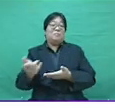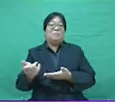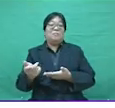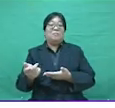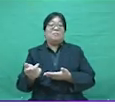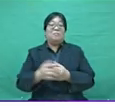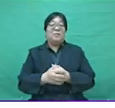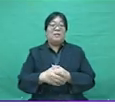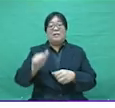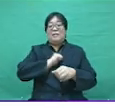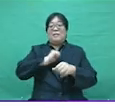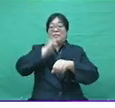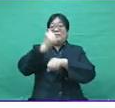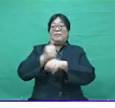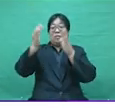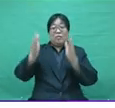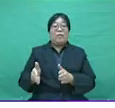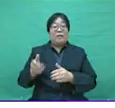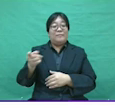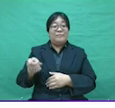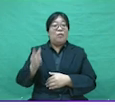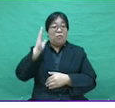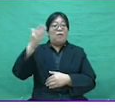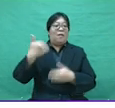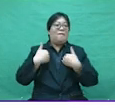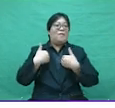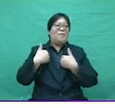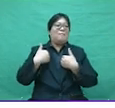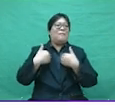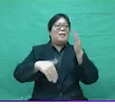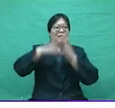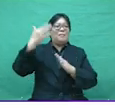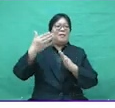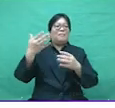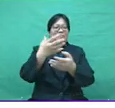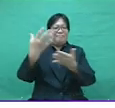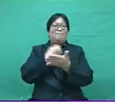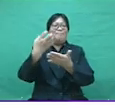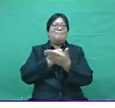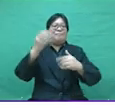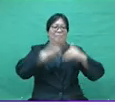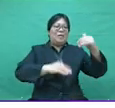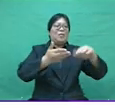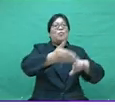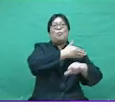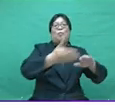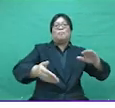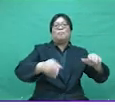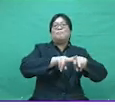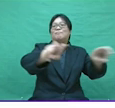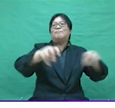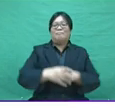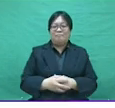that the self-employed people will get more than before the pandemic.